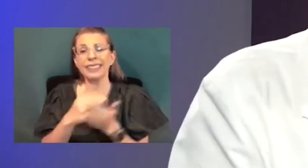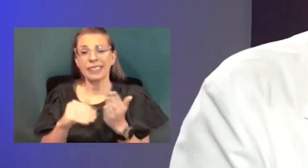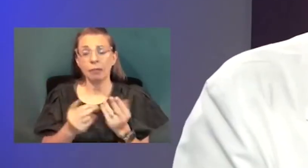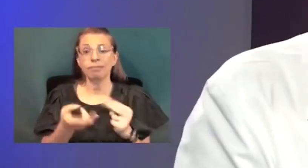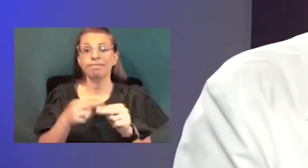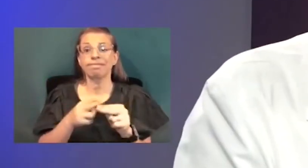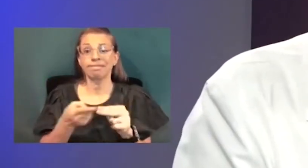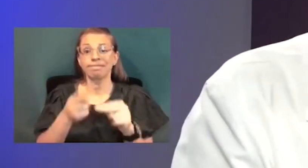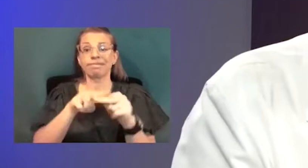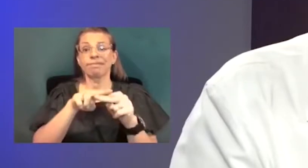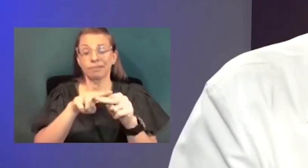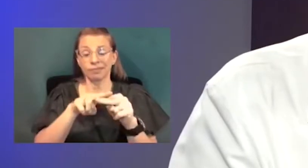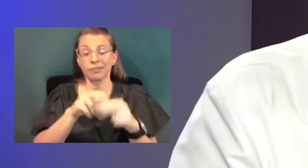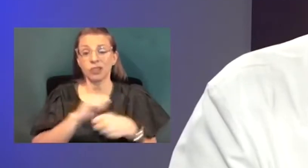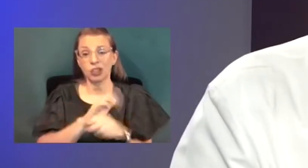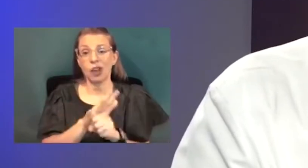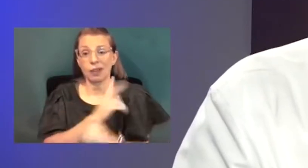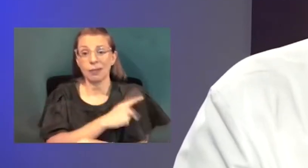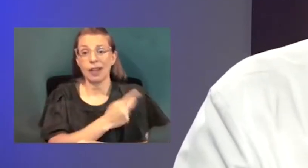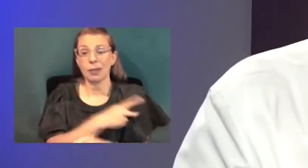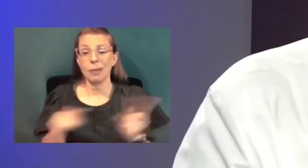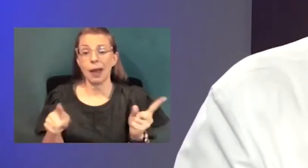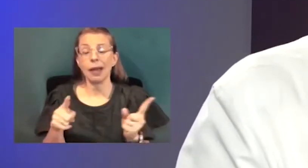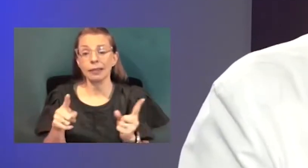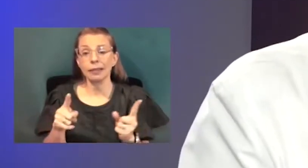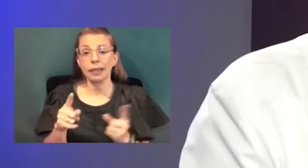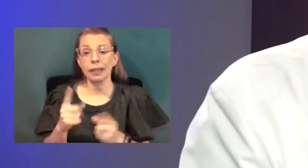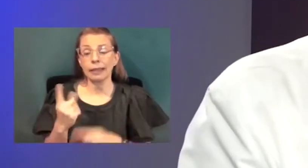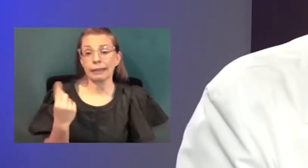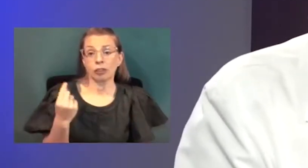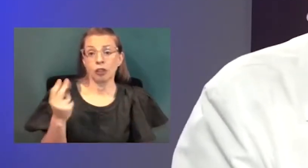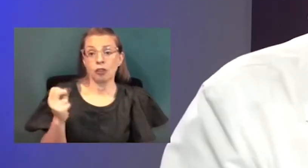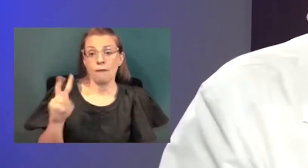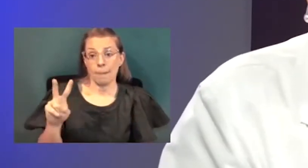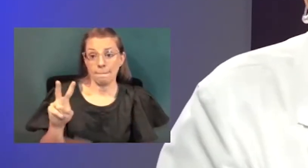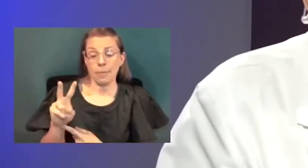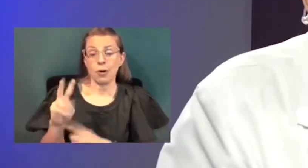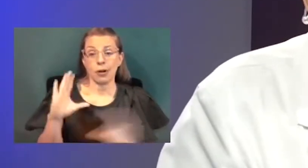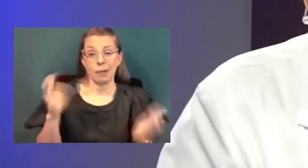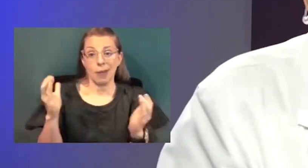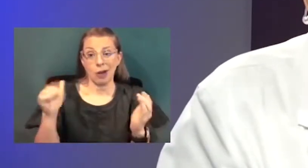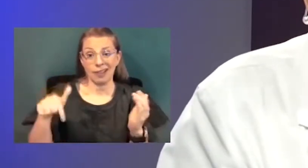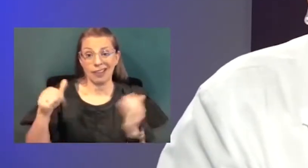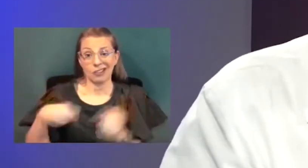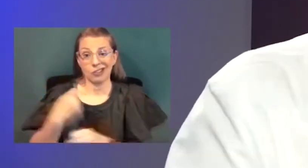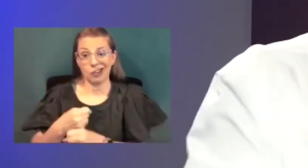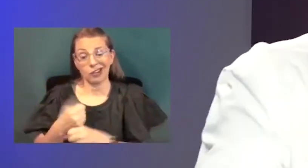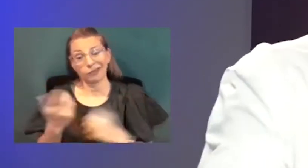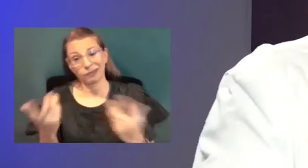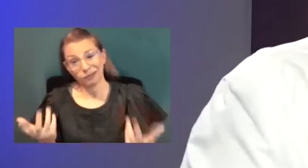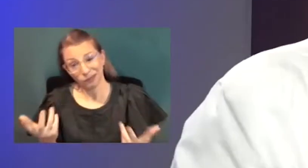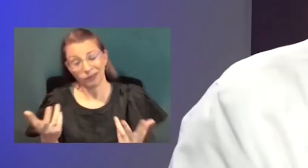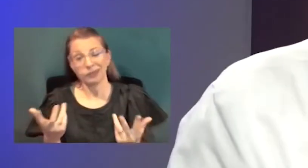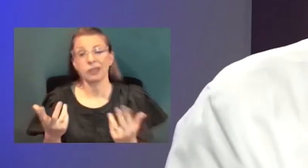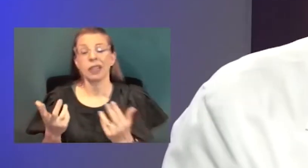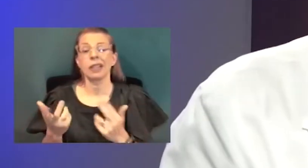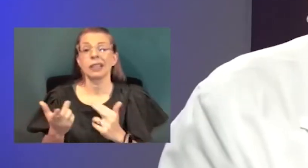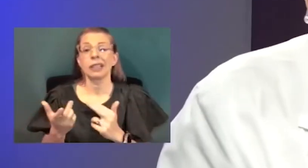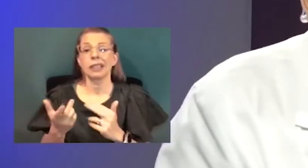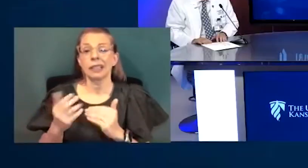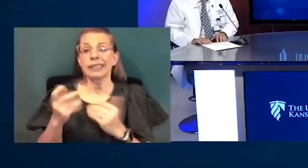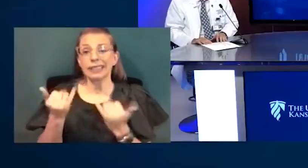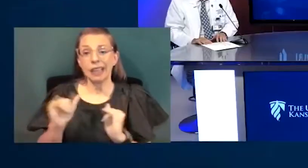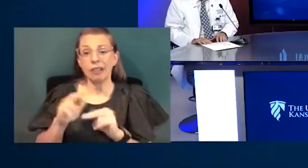they were still relatively low numbers compared to last November, but higher than what we've had on the call in a while. What are you hearing out there,